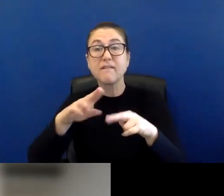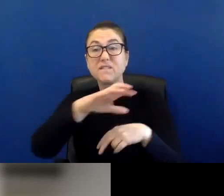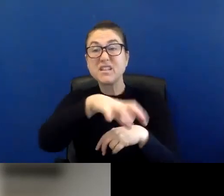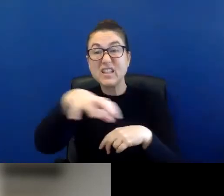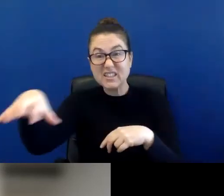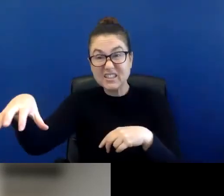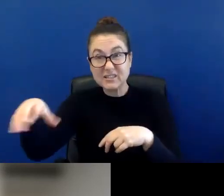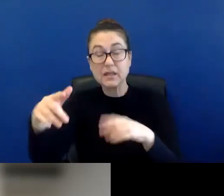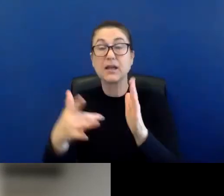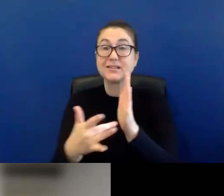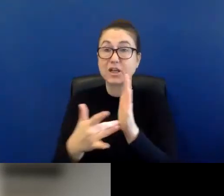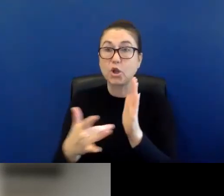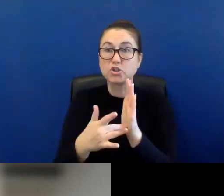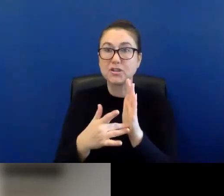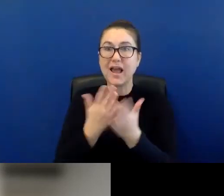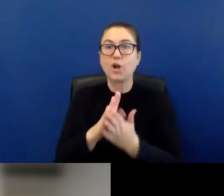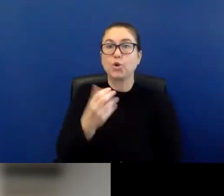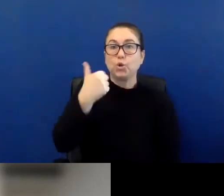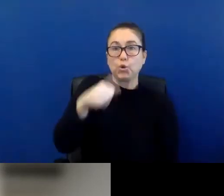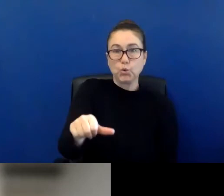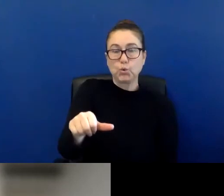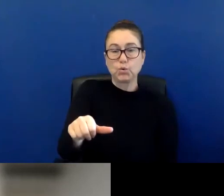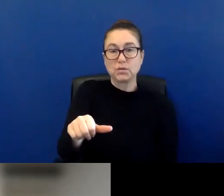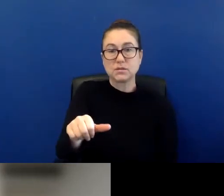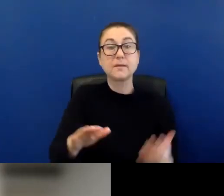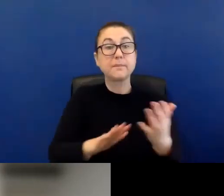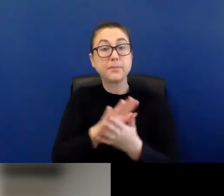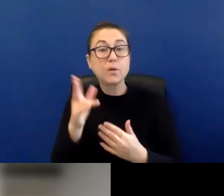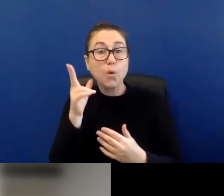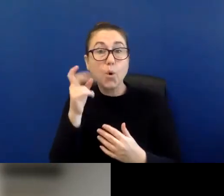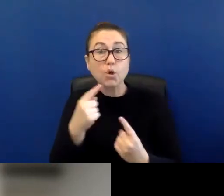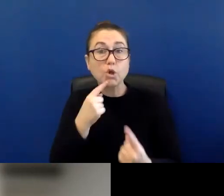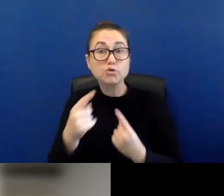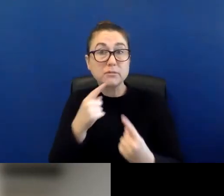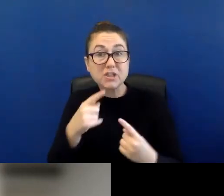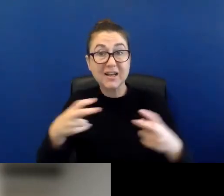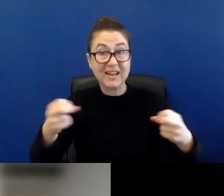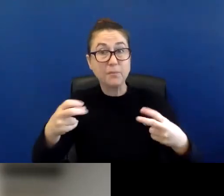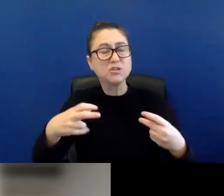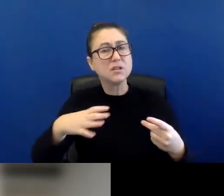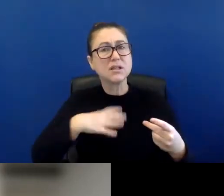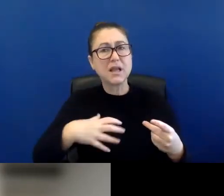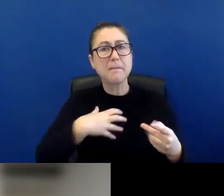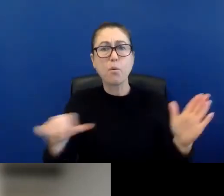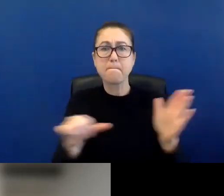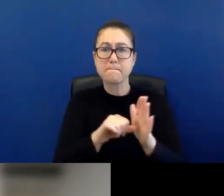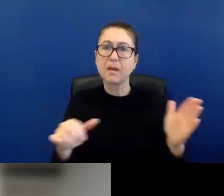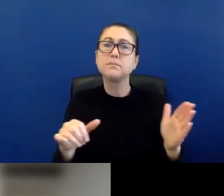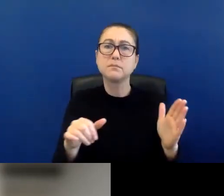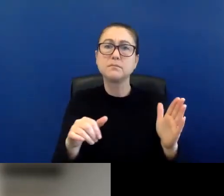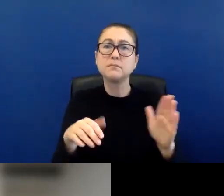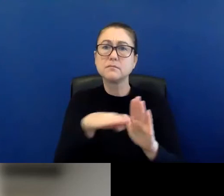technology. This is done by increasing audio description and captioning requirements for broadcasting services, as well